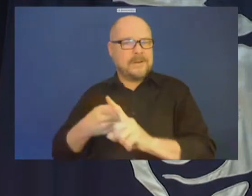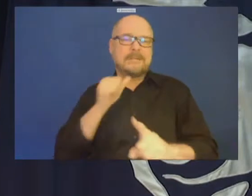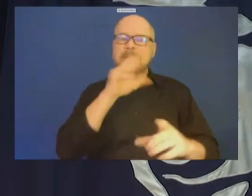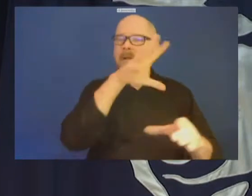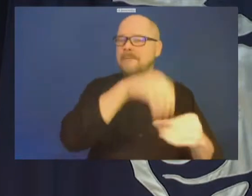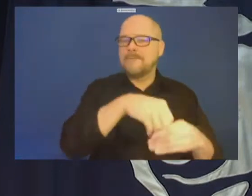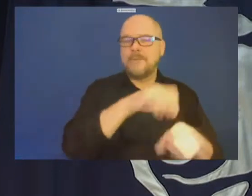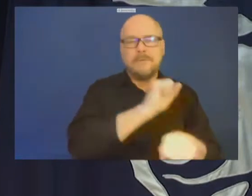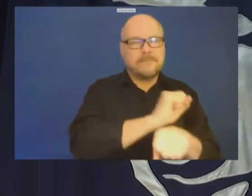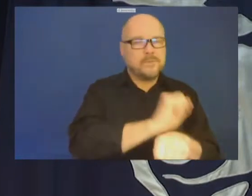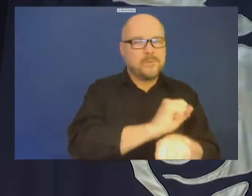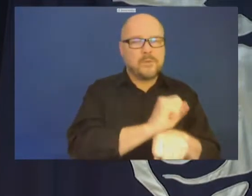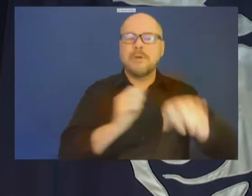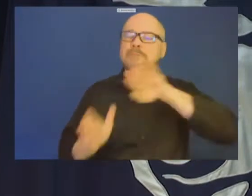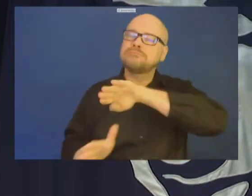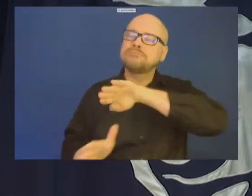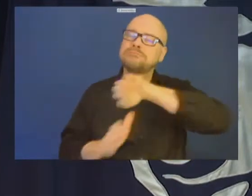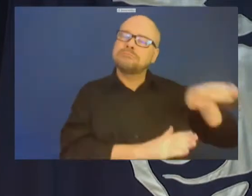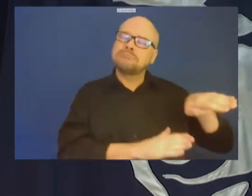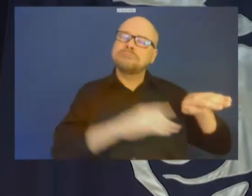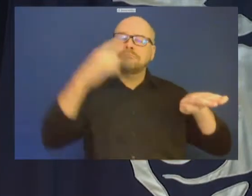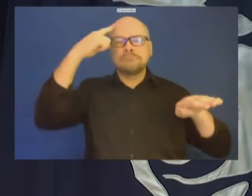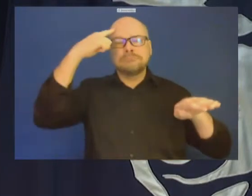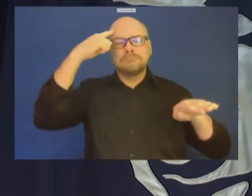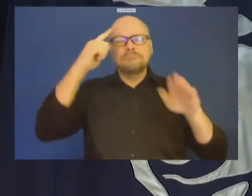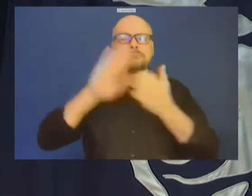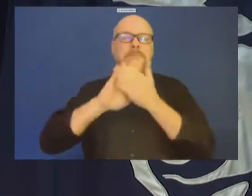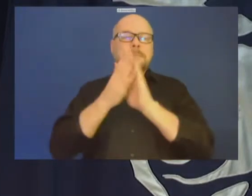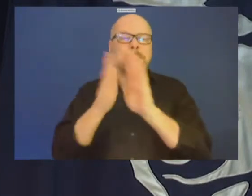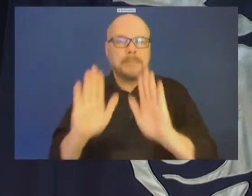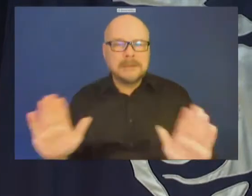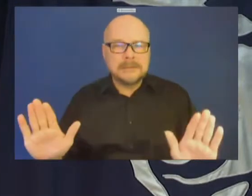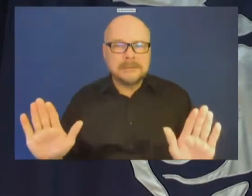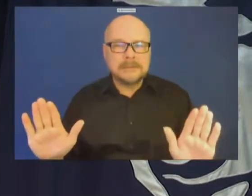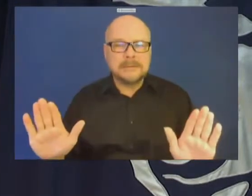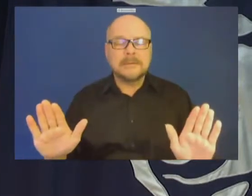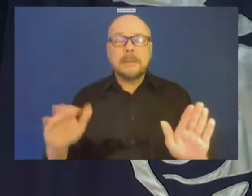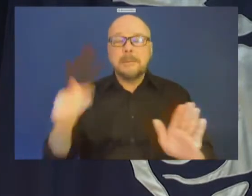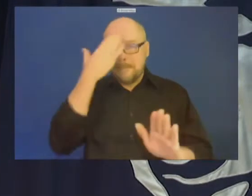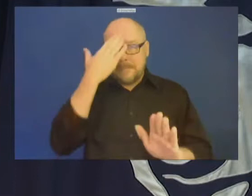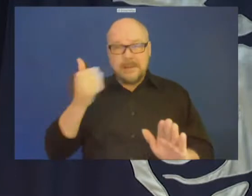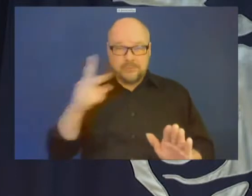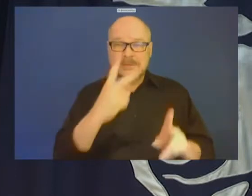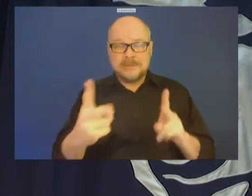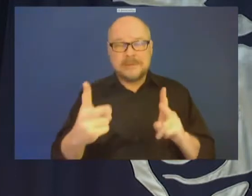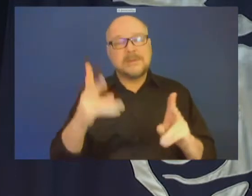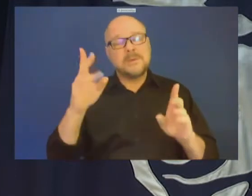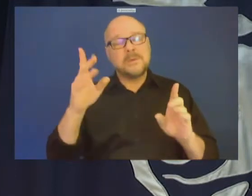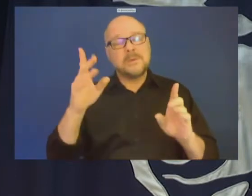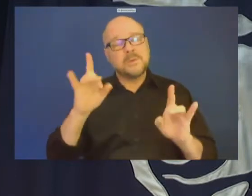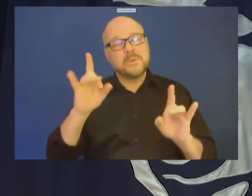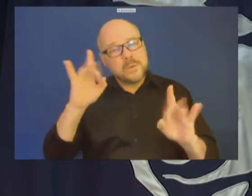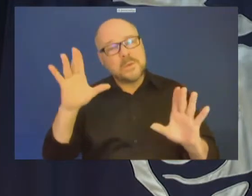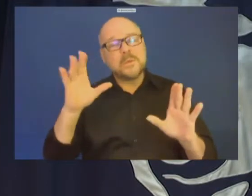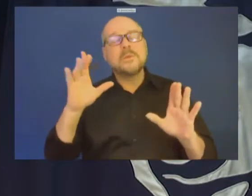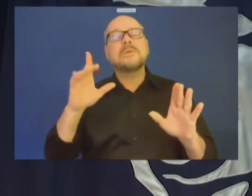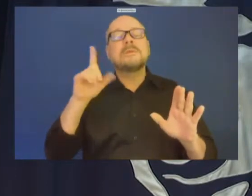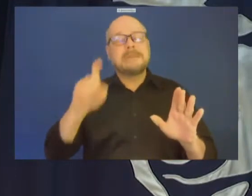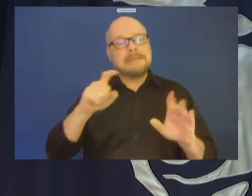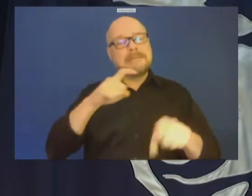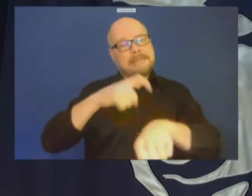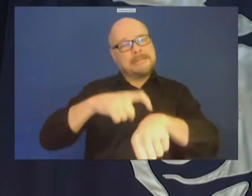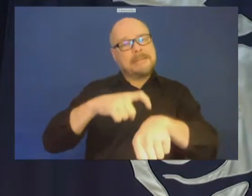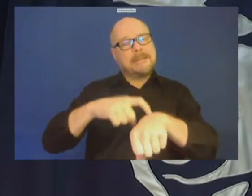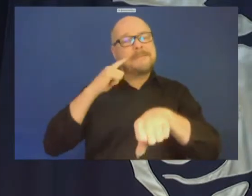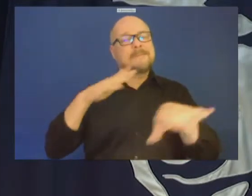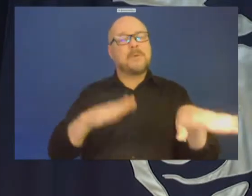and get your mind off of things that you might see and encounter here within our agency. So with that, I want to leave you